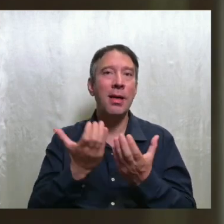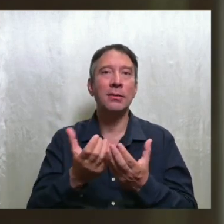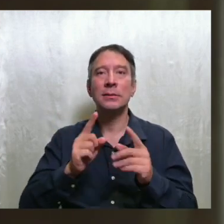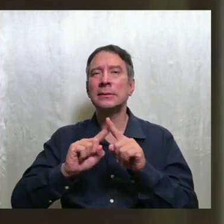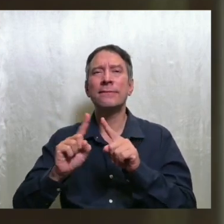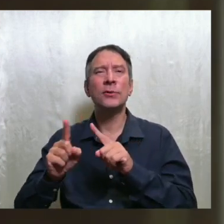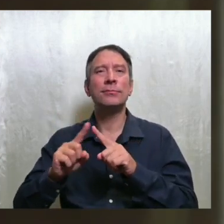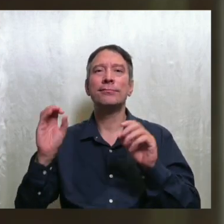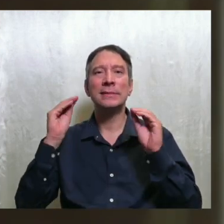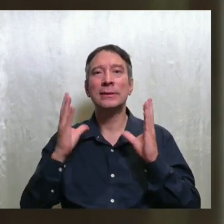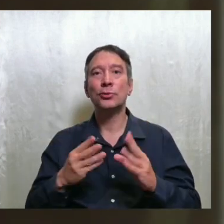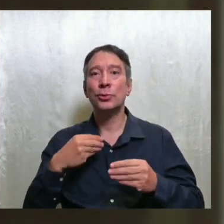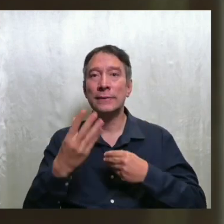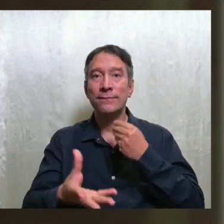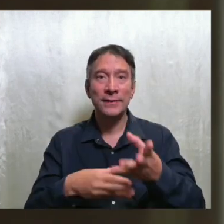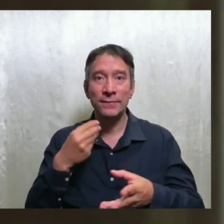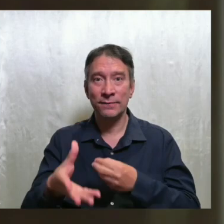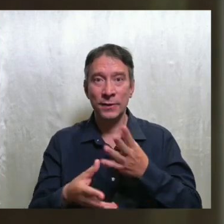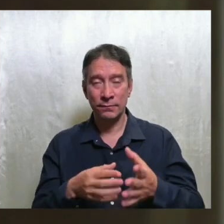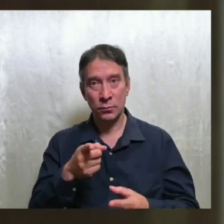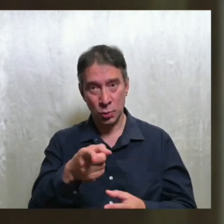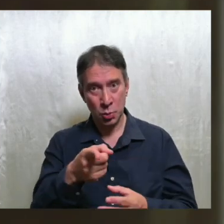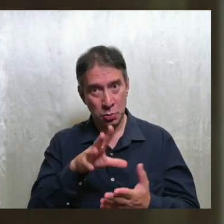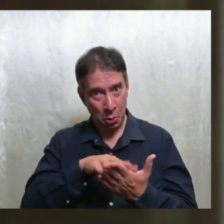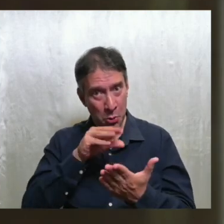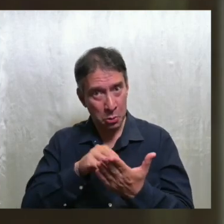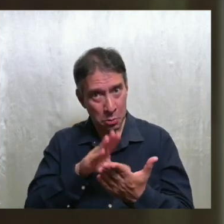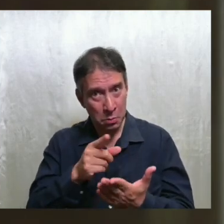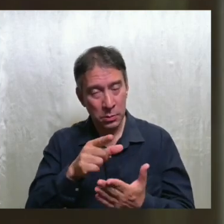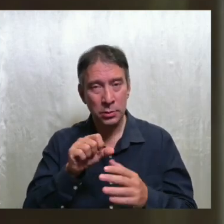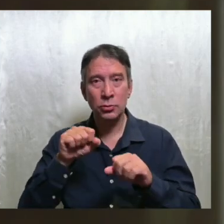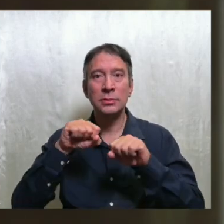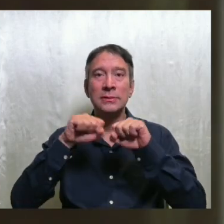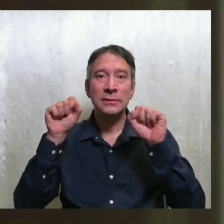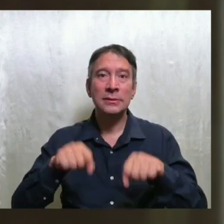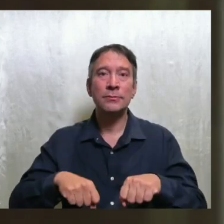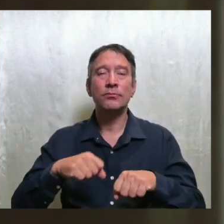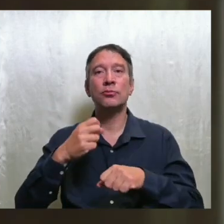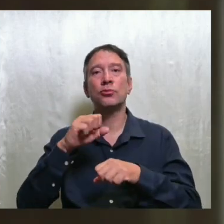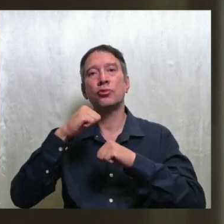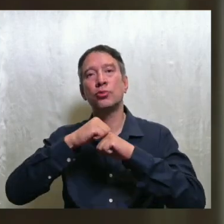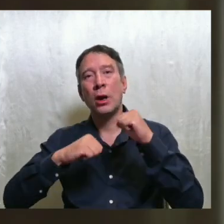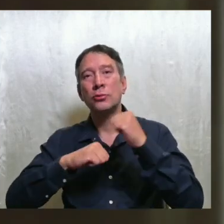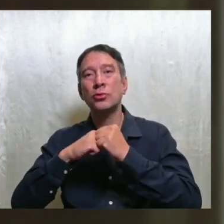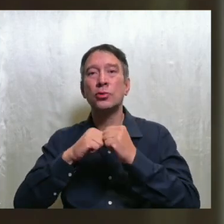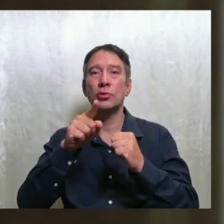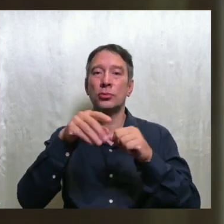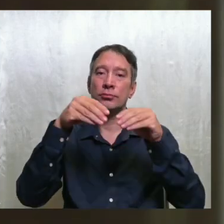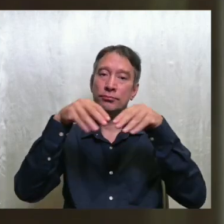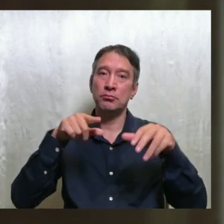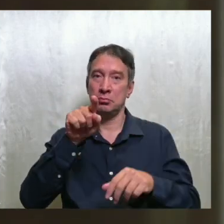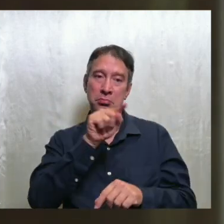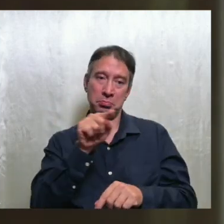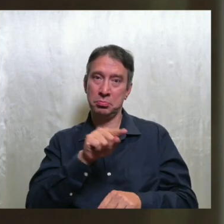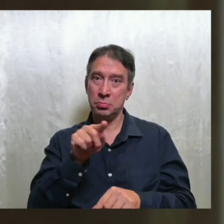choose and pick what discipline you want to, you can choose and pick what specialization you want to, and you can pick up projects and you learn in a semi-structured